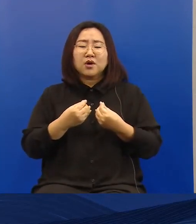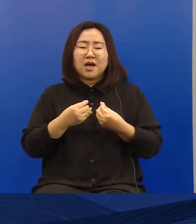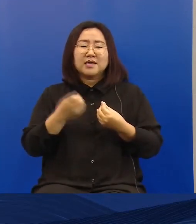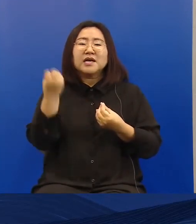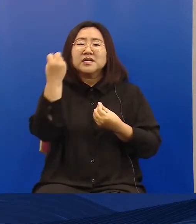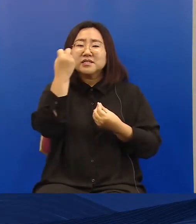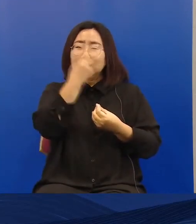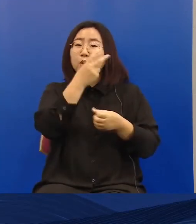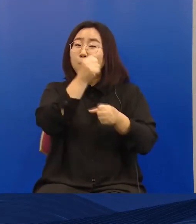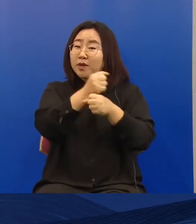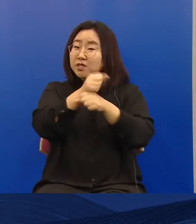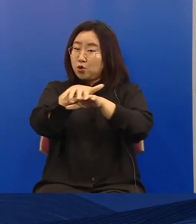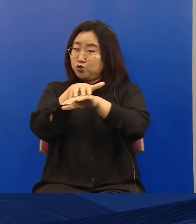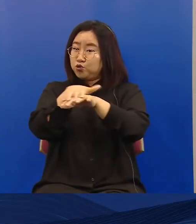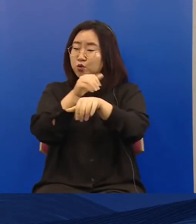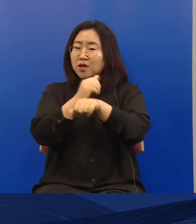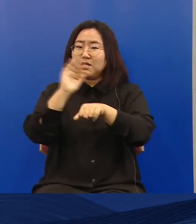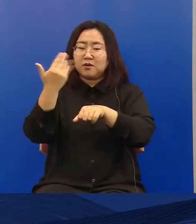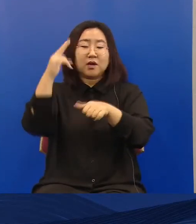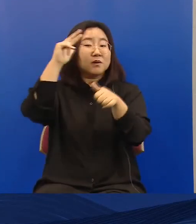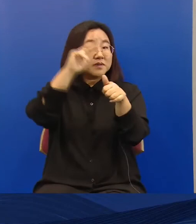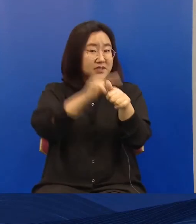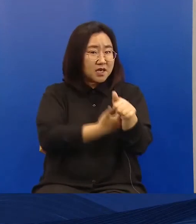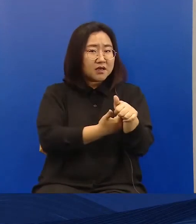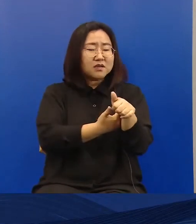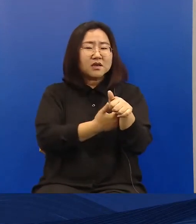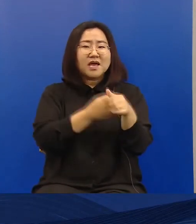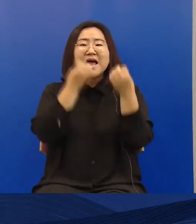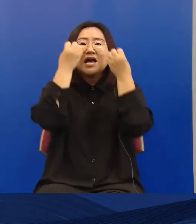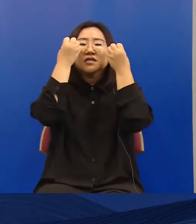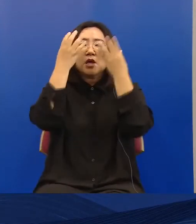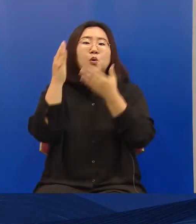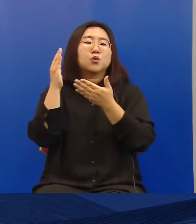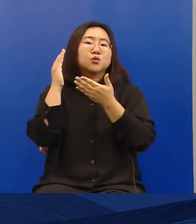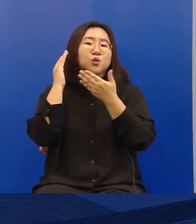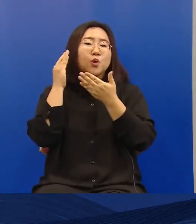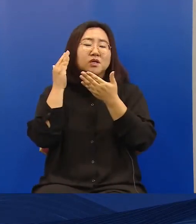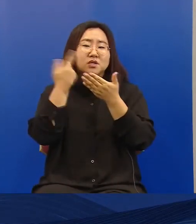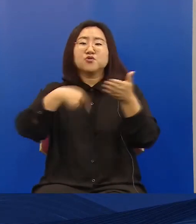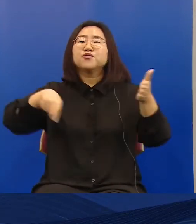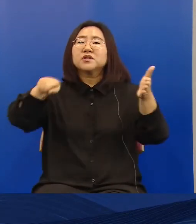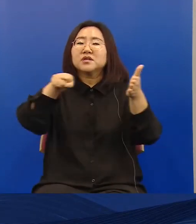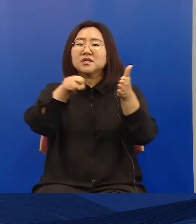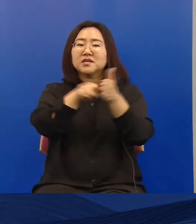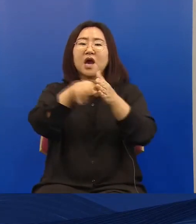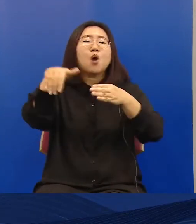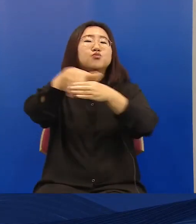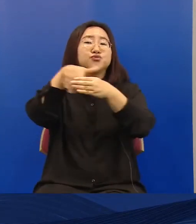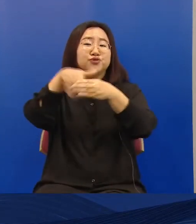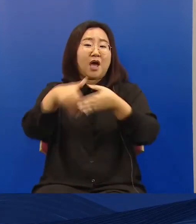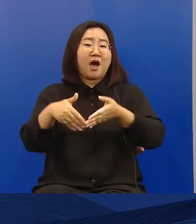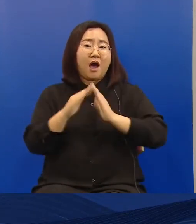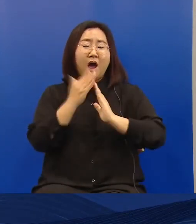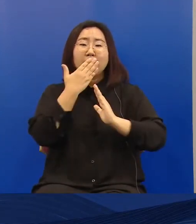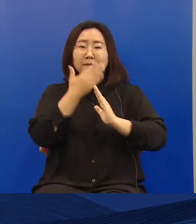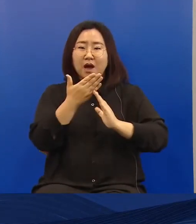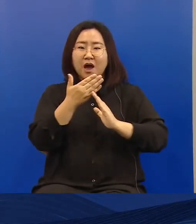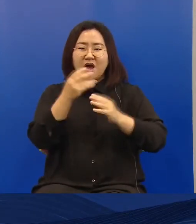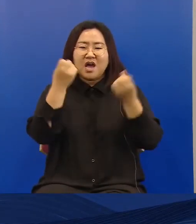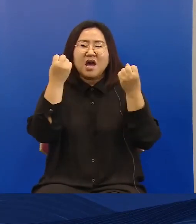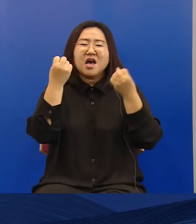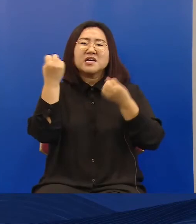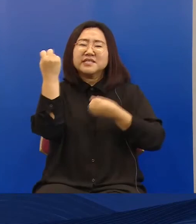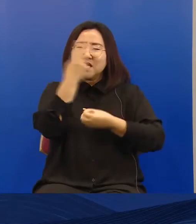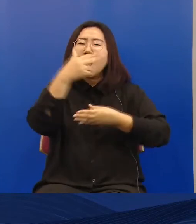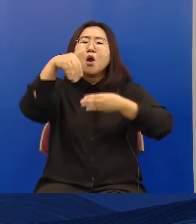restructuring in the future to promote the services, and then it will lead to the next stage of